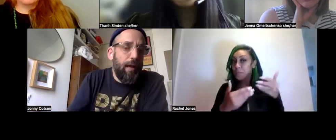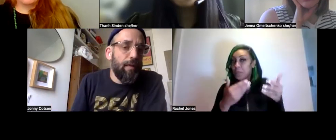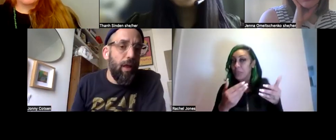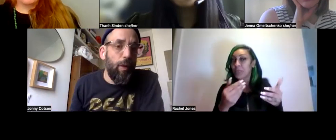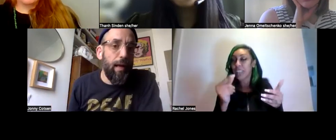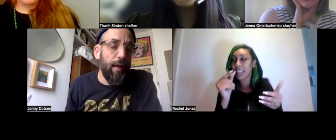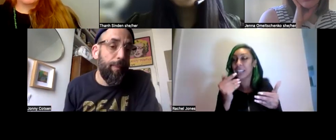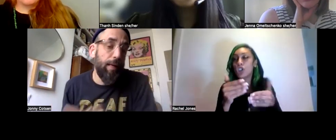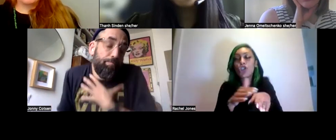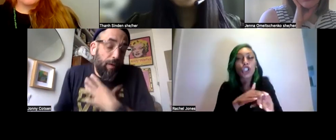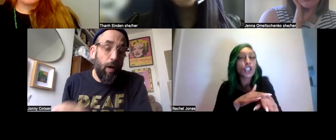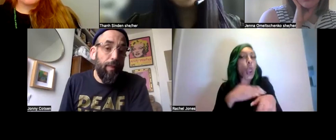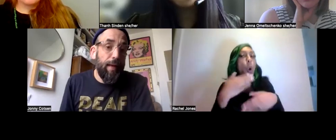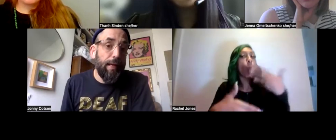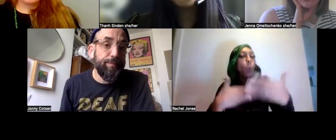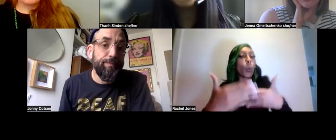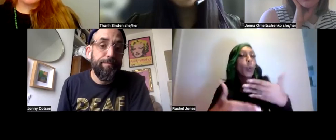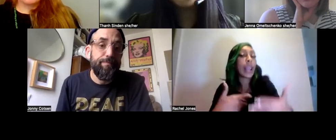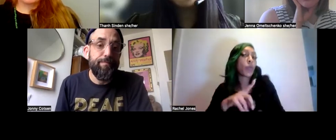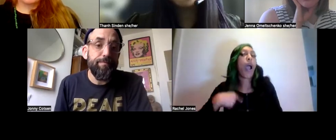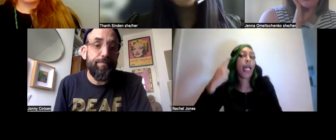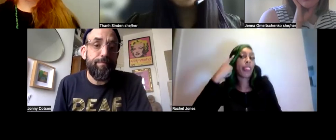I think it's slowly getting up there. That's what I think.